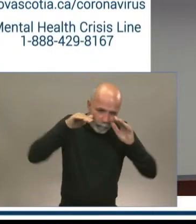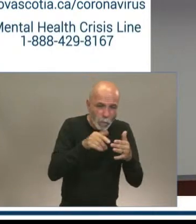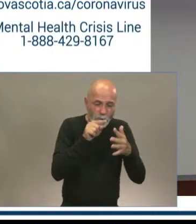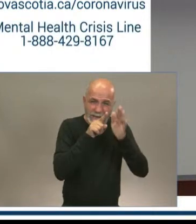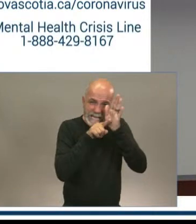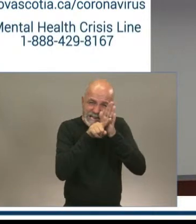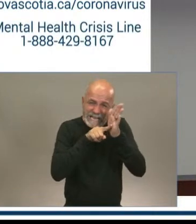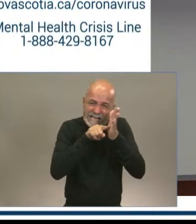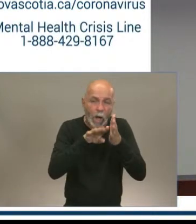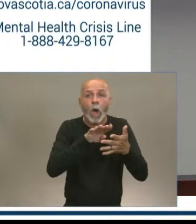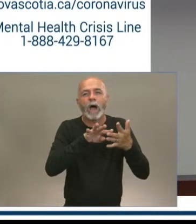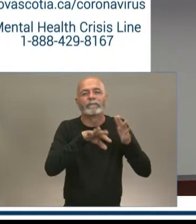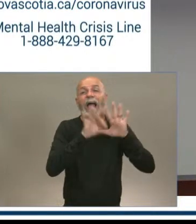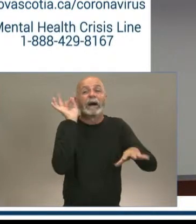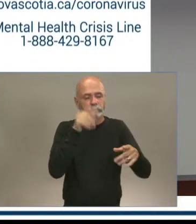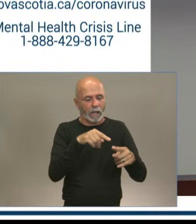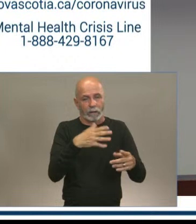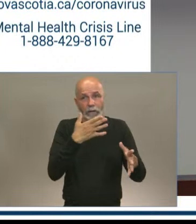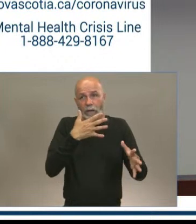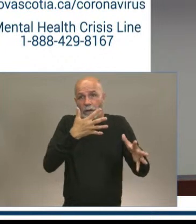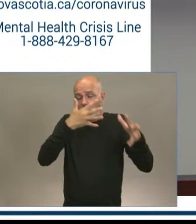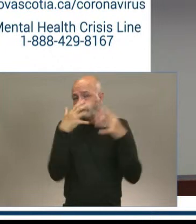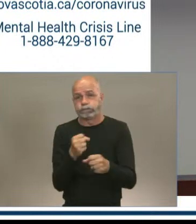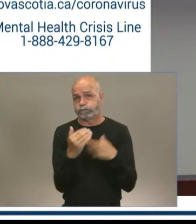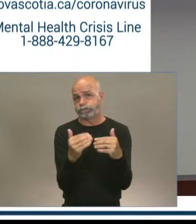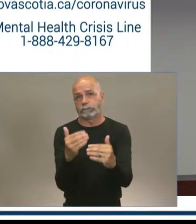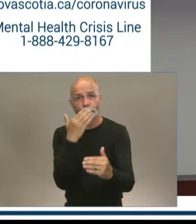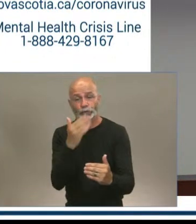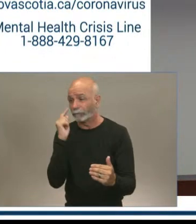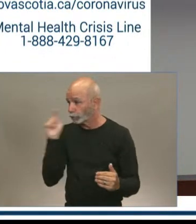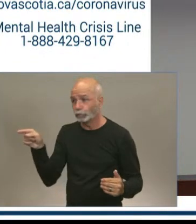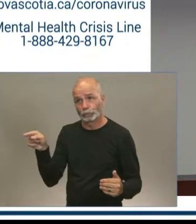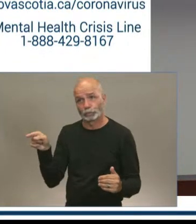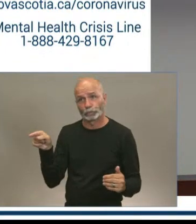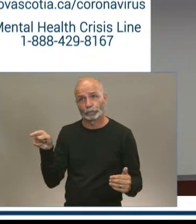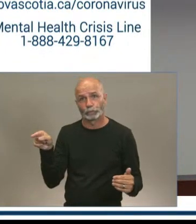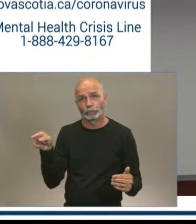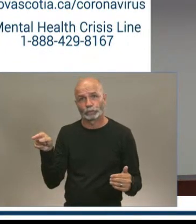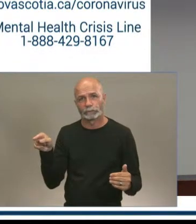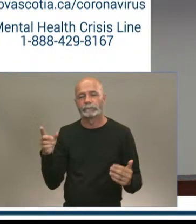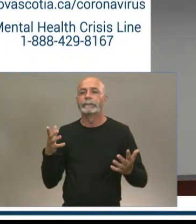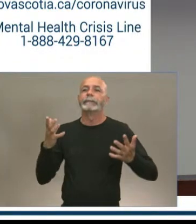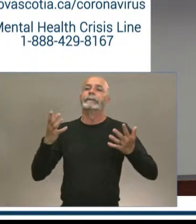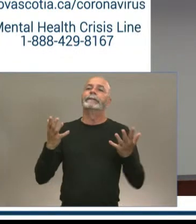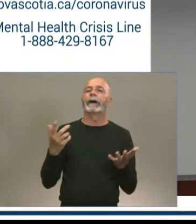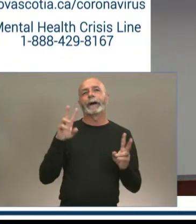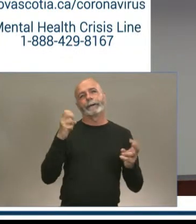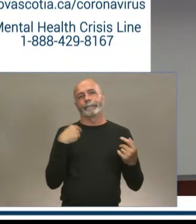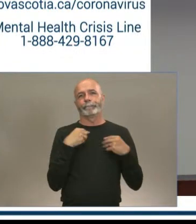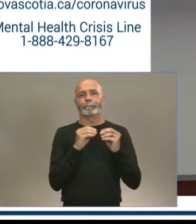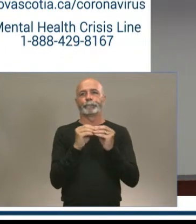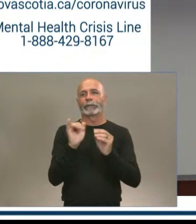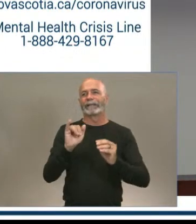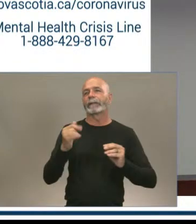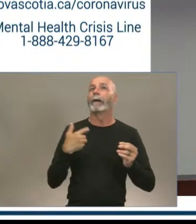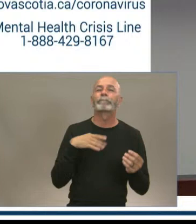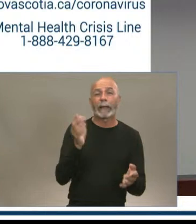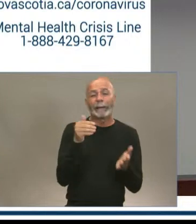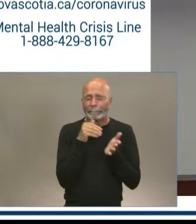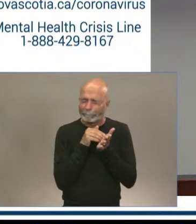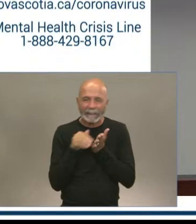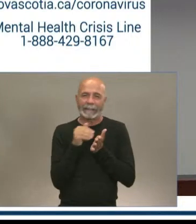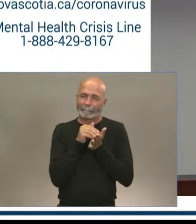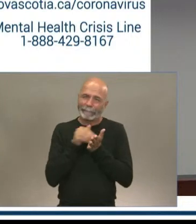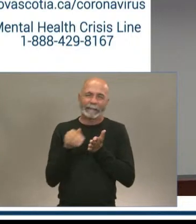faster. That these vaccines, and we've got now what we call post-market experience, millions of doses